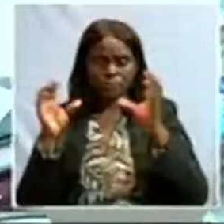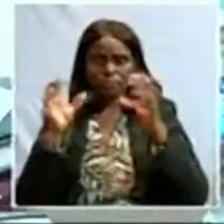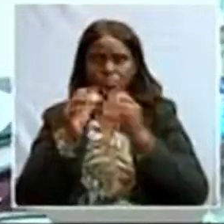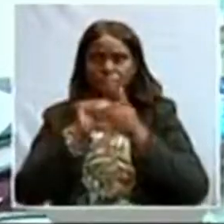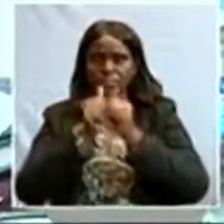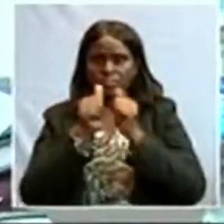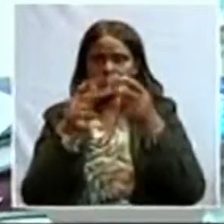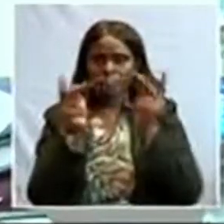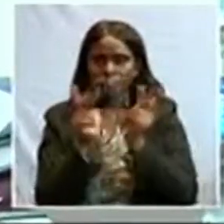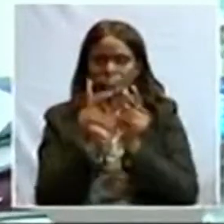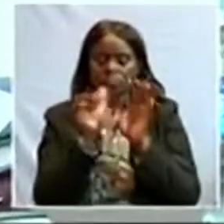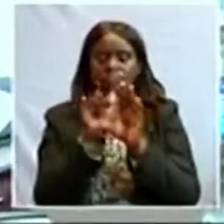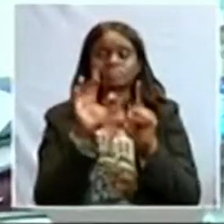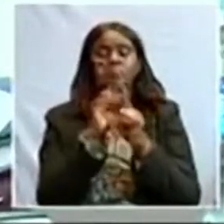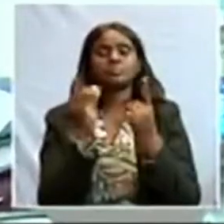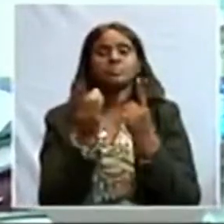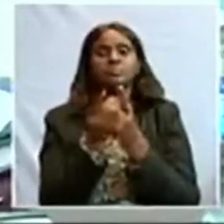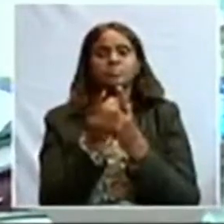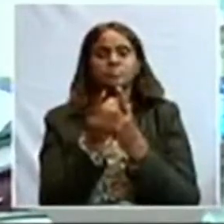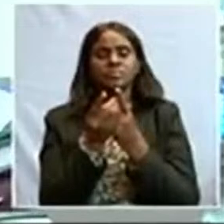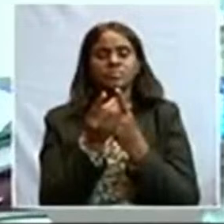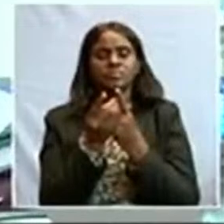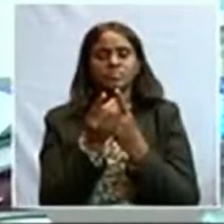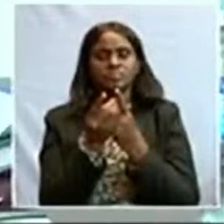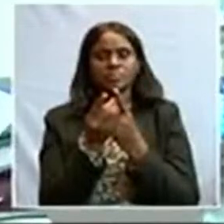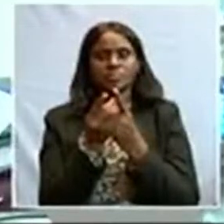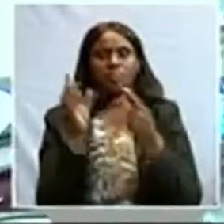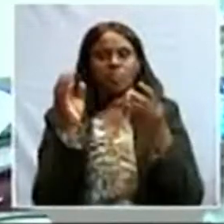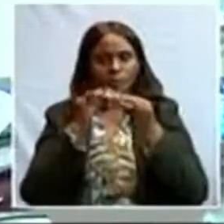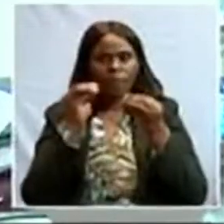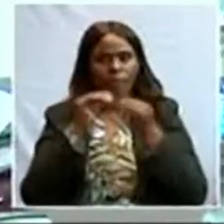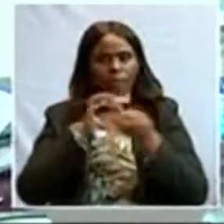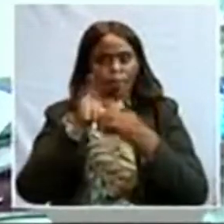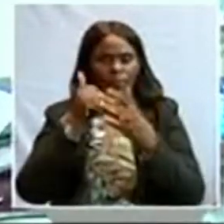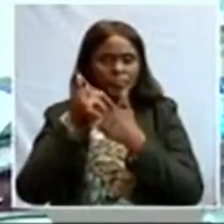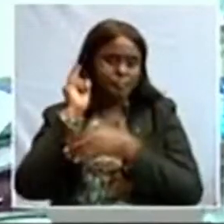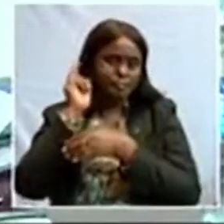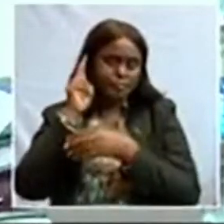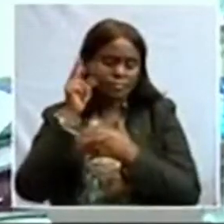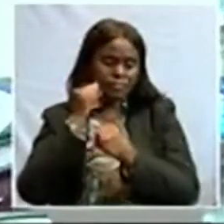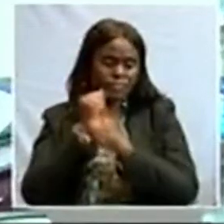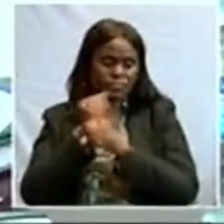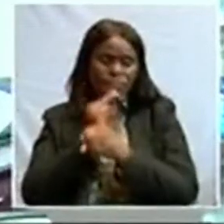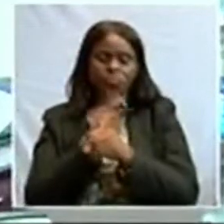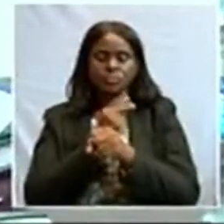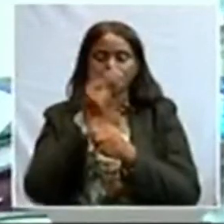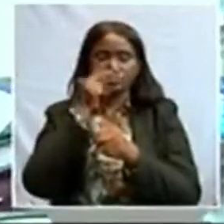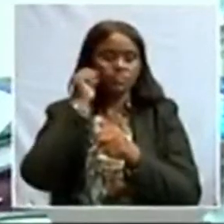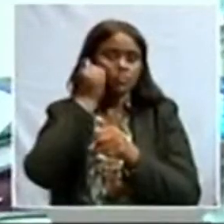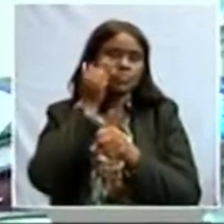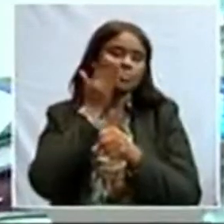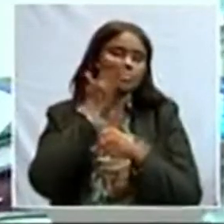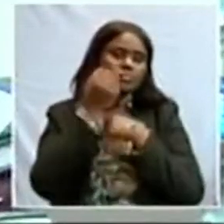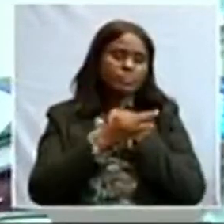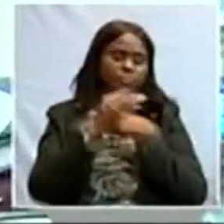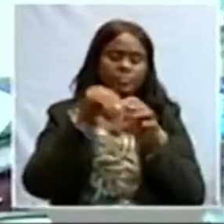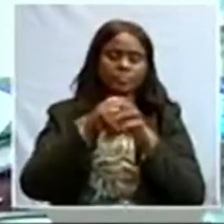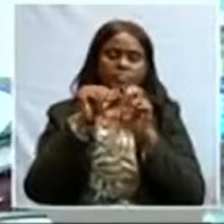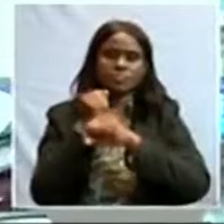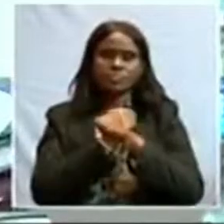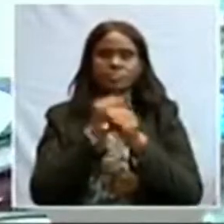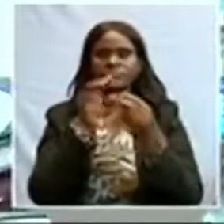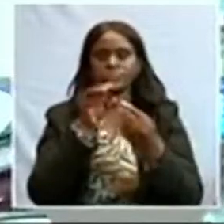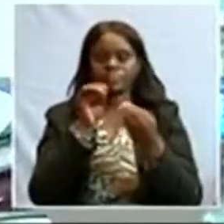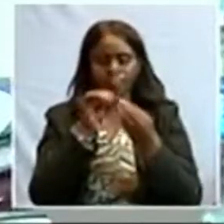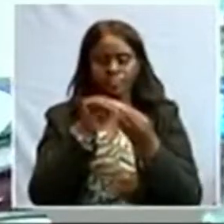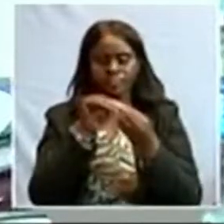sports facilities in the districts. For the archives function, we saw the Ministry of Home Affairs and Internal Security, particularly